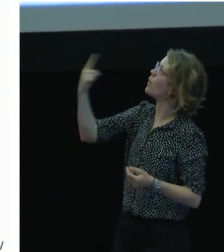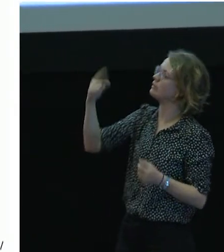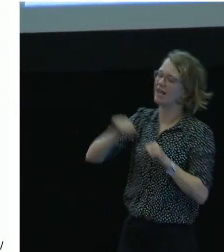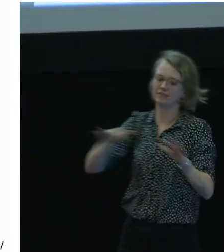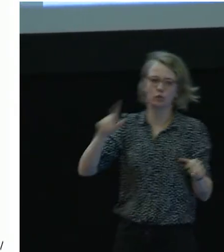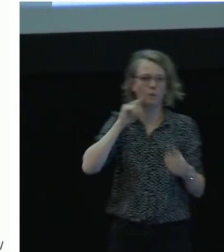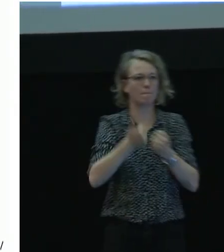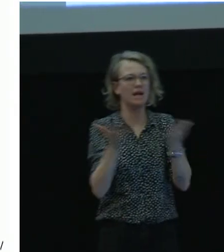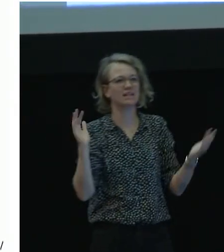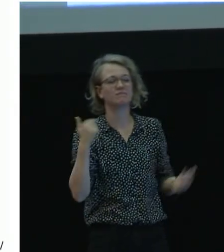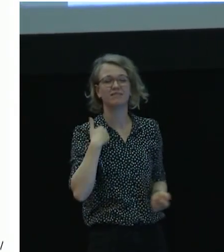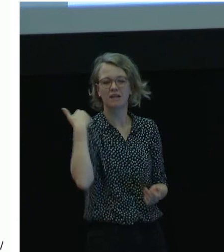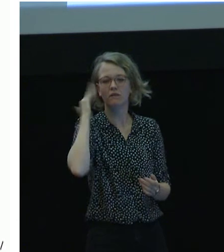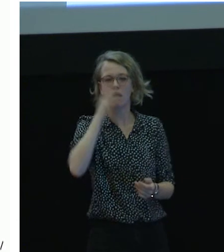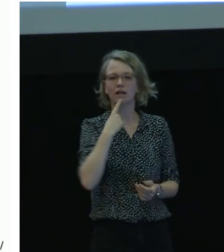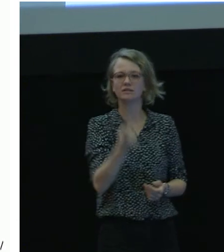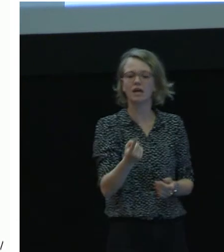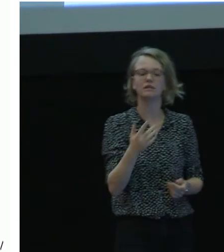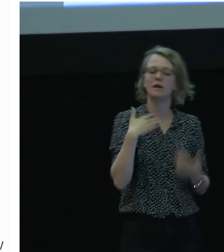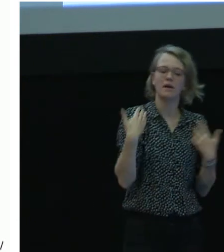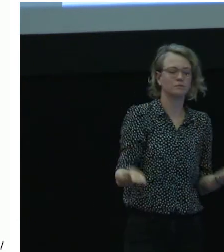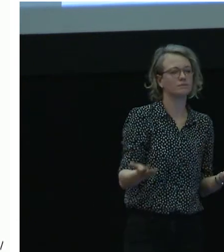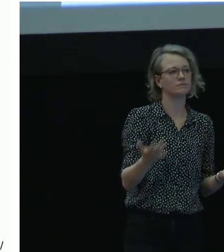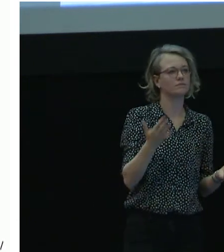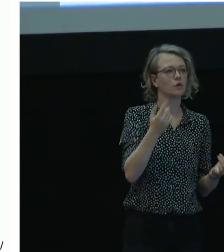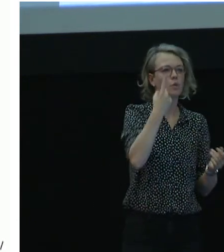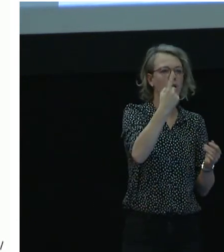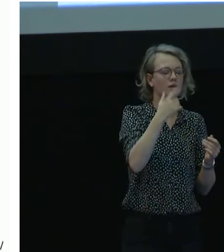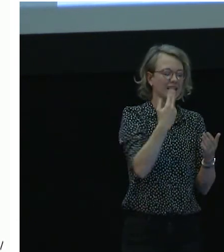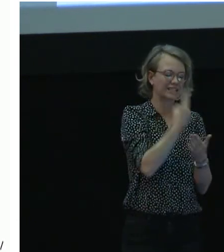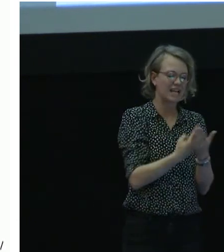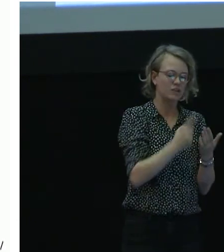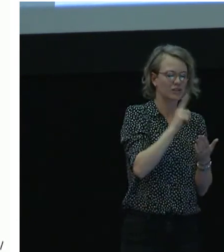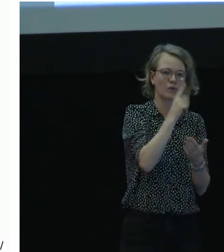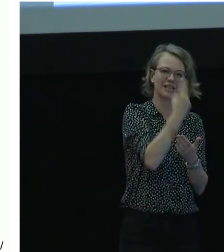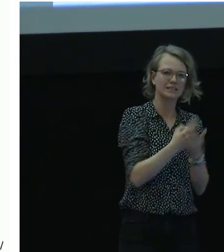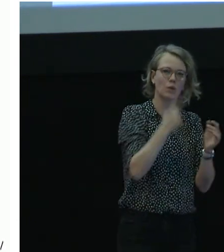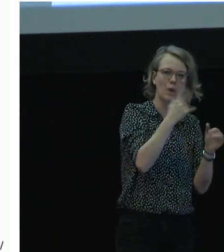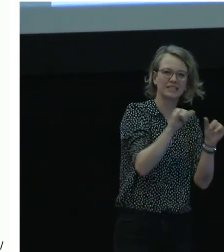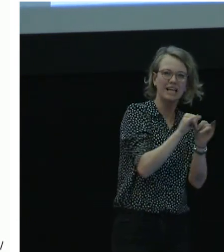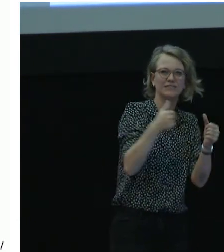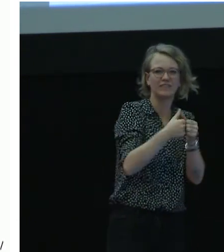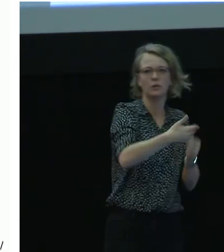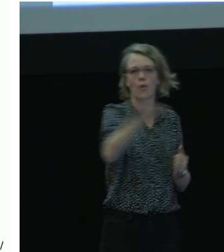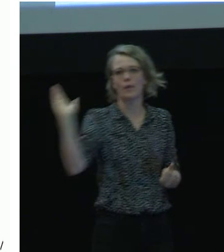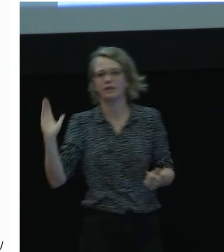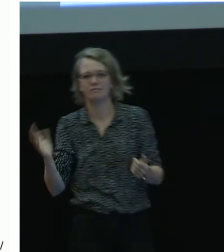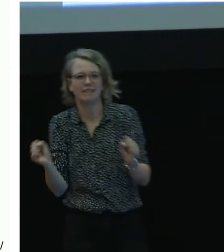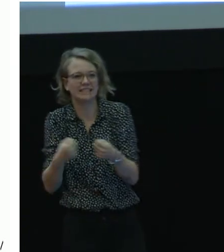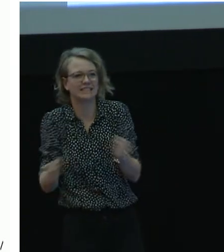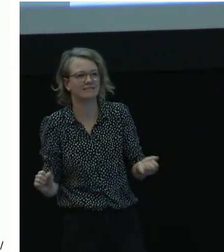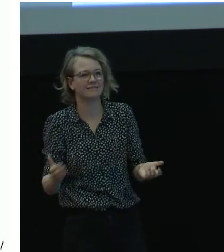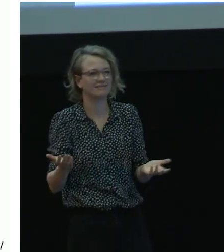So solve for one and then extend to many. As I said before, it's not